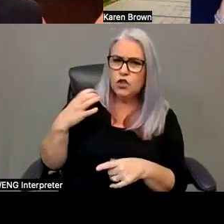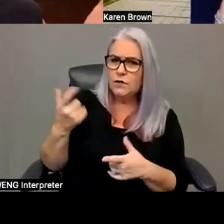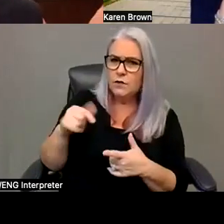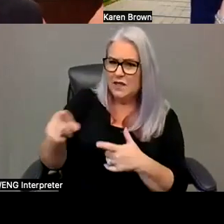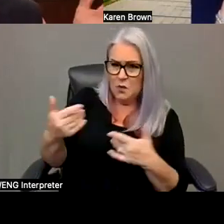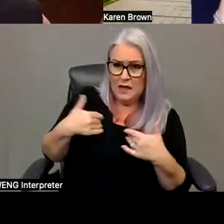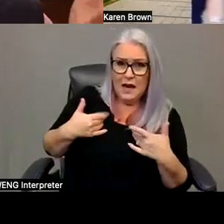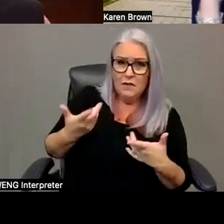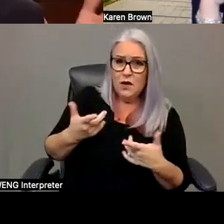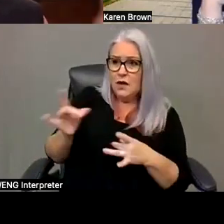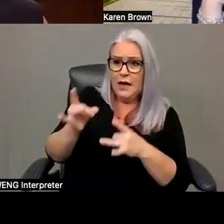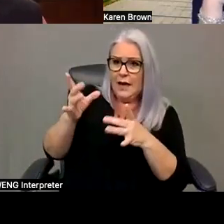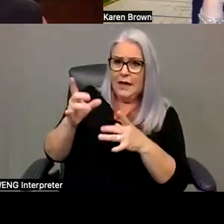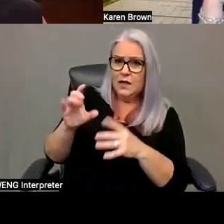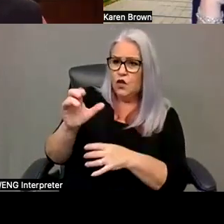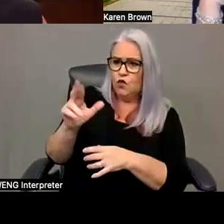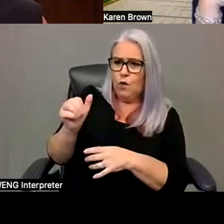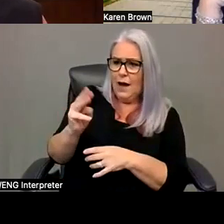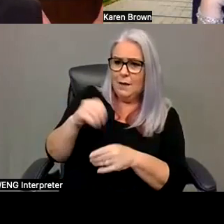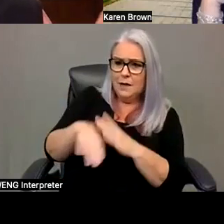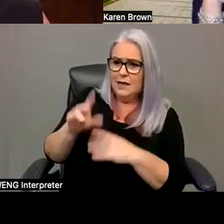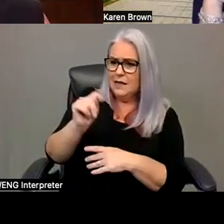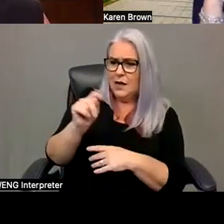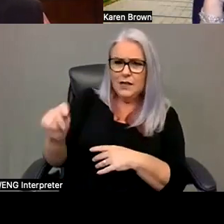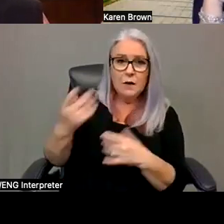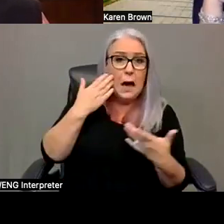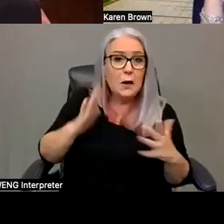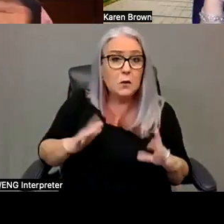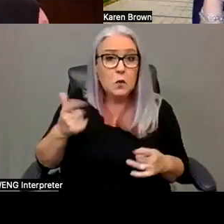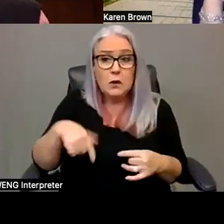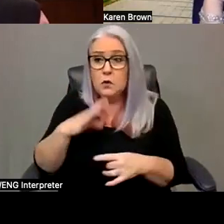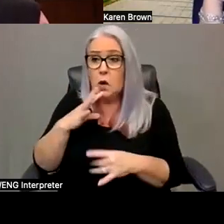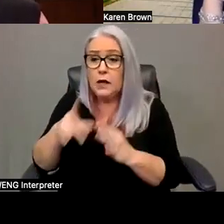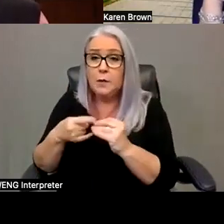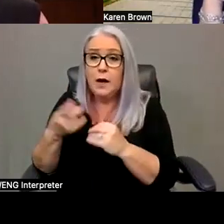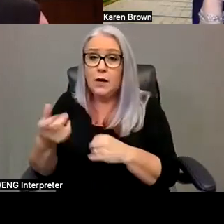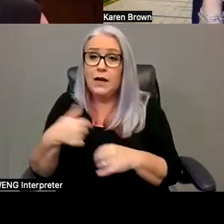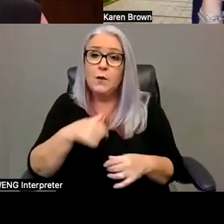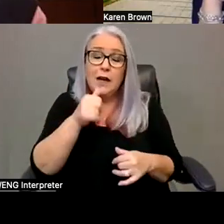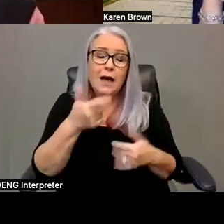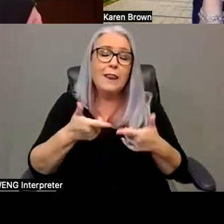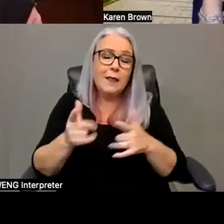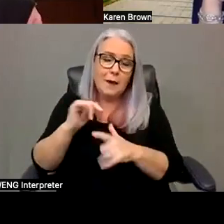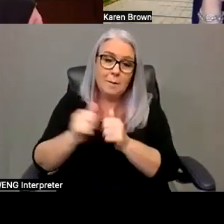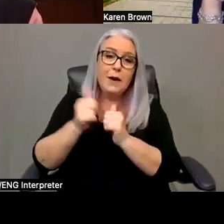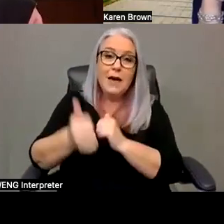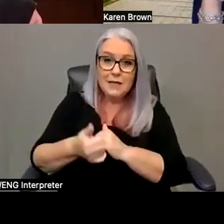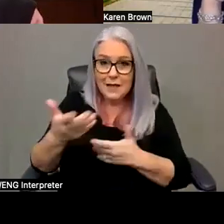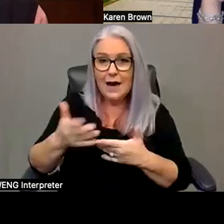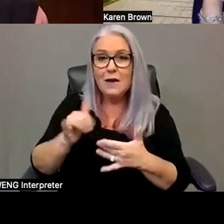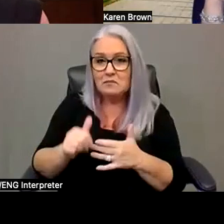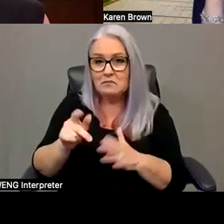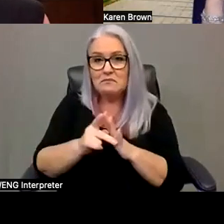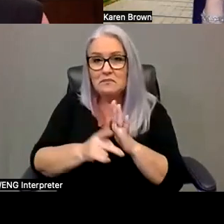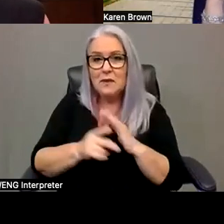have a hate group, a hate crime in Tarrytown?" He said, "No, I don't know what they're talking about." And I wouldn't let them pass the resolution. This reminds me of the same thing.